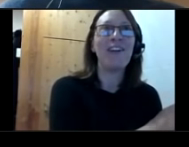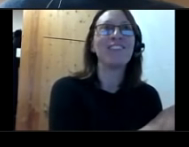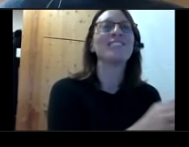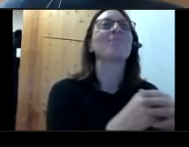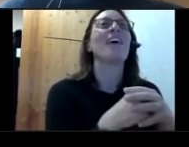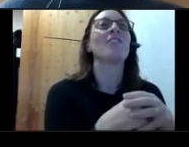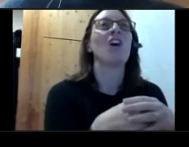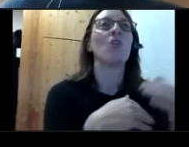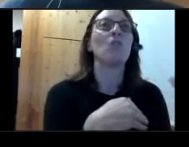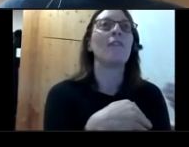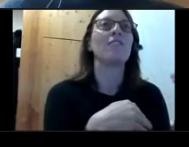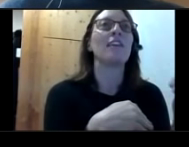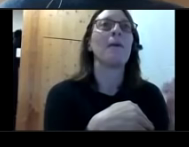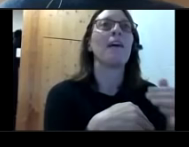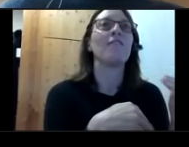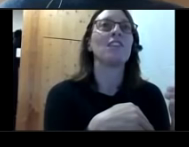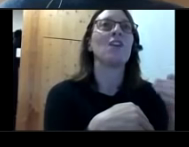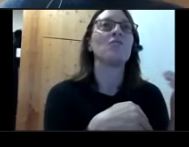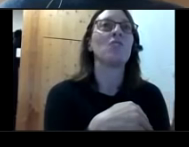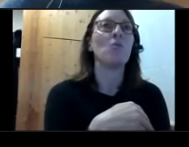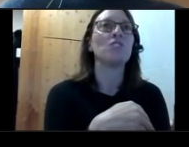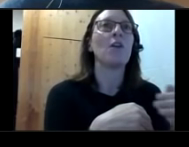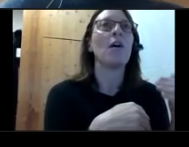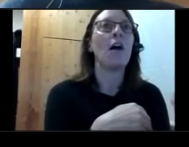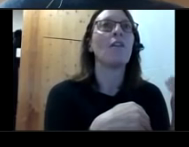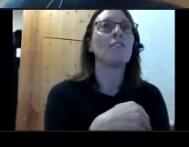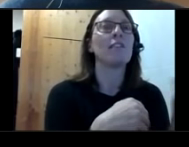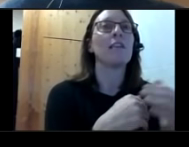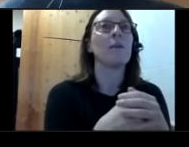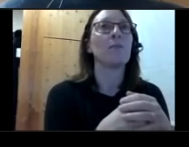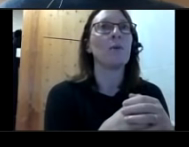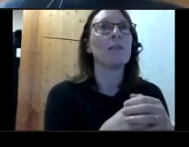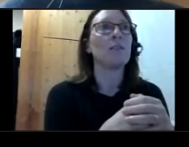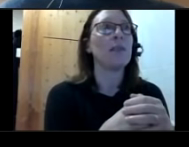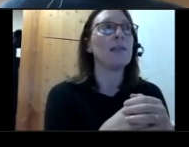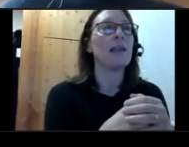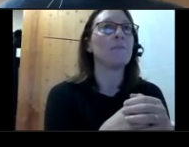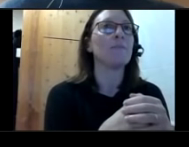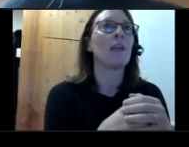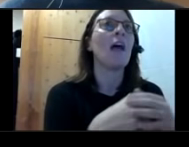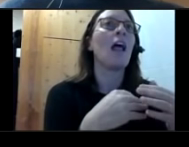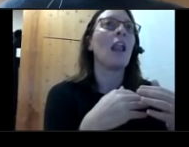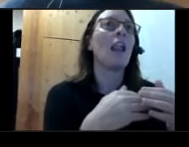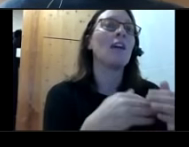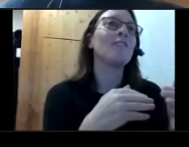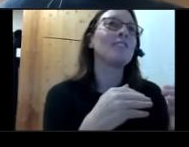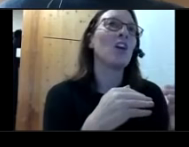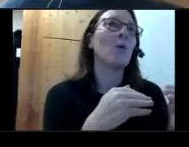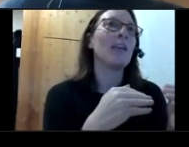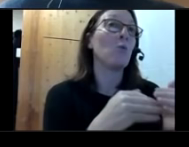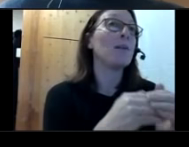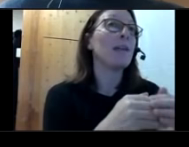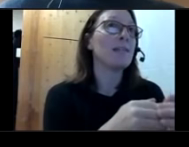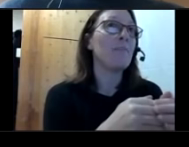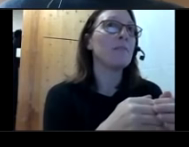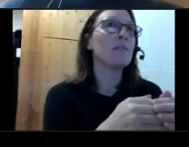not covered. So you have to think about videos and audio after September 2020. Live video